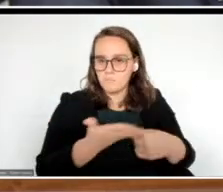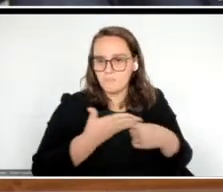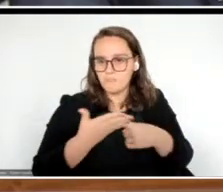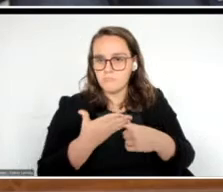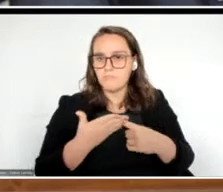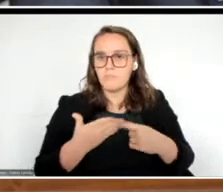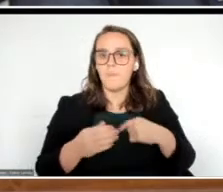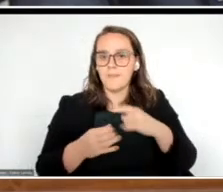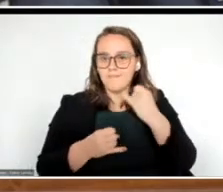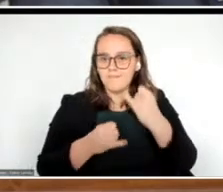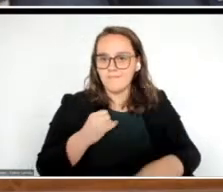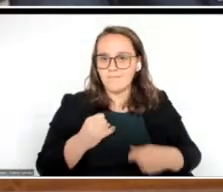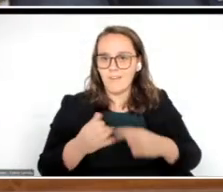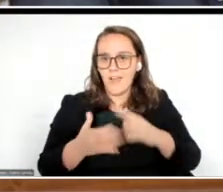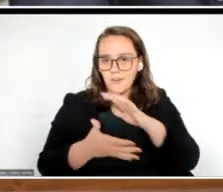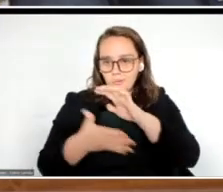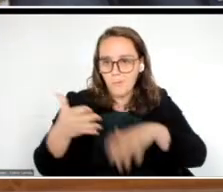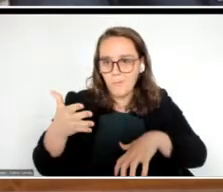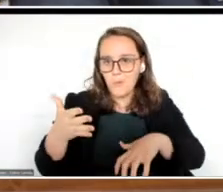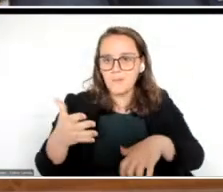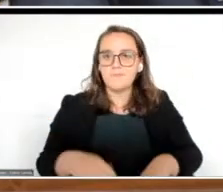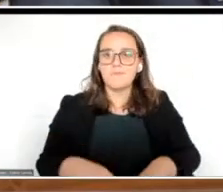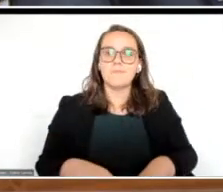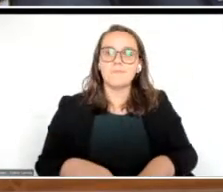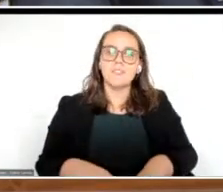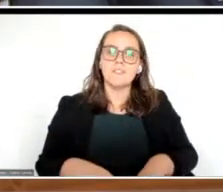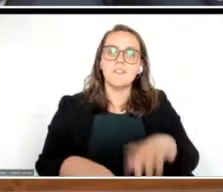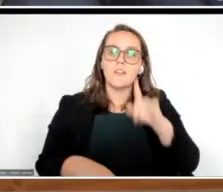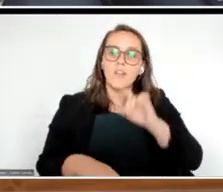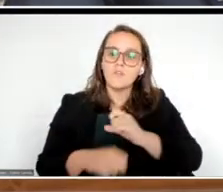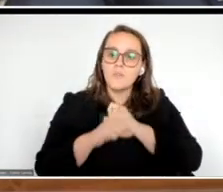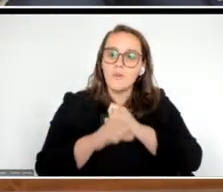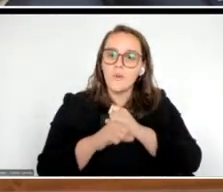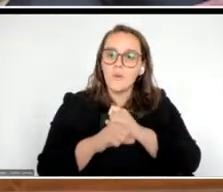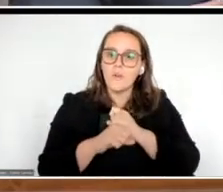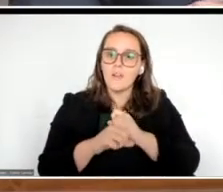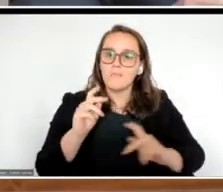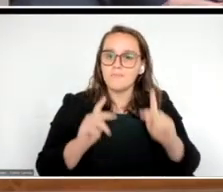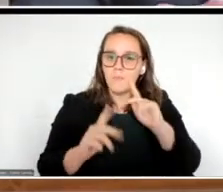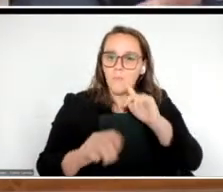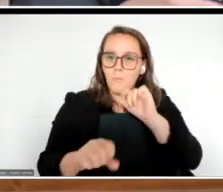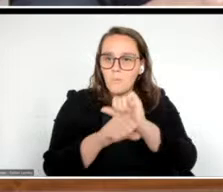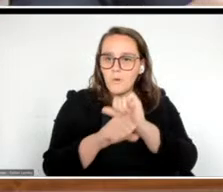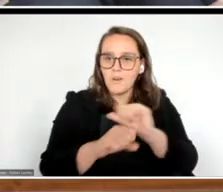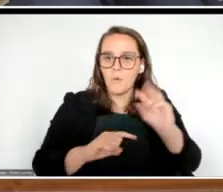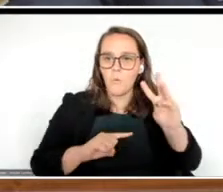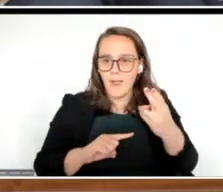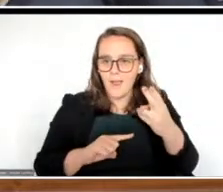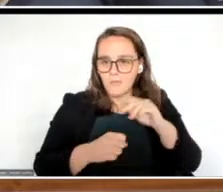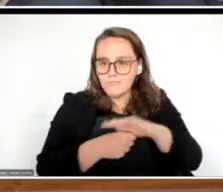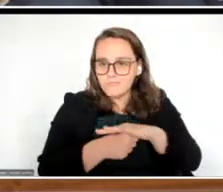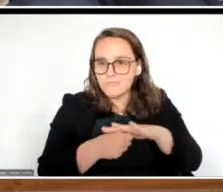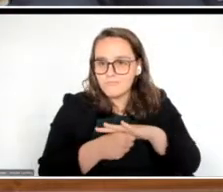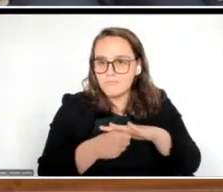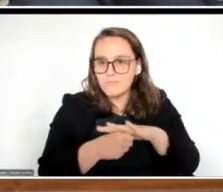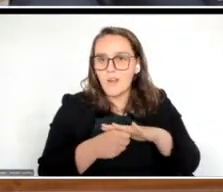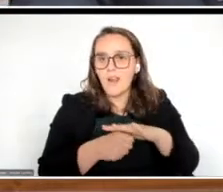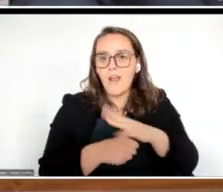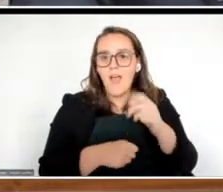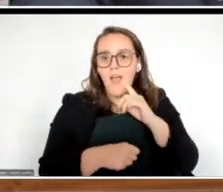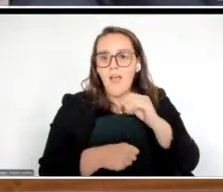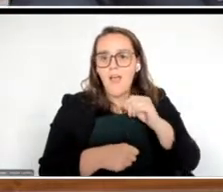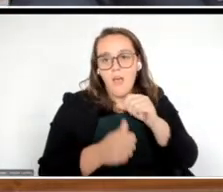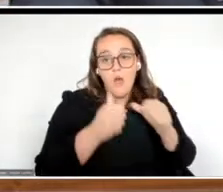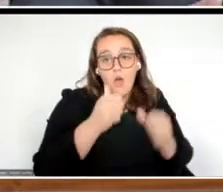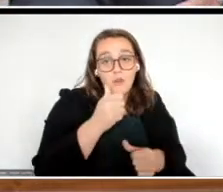how security professionals working in the White House complex and who reported to national security officials responded